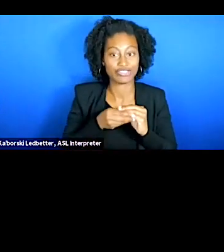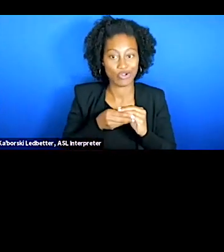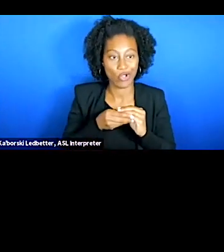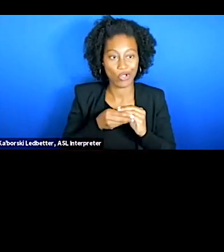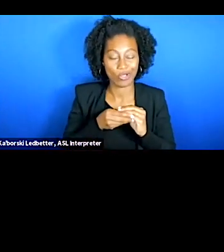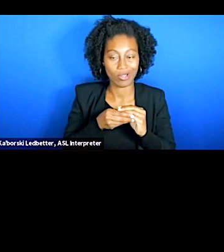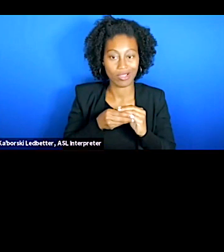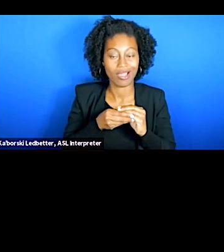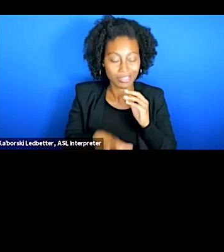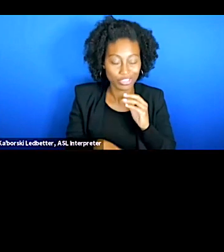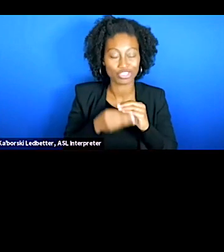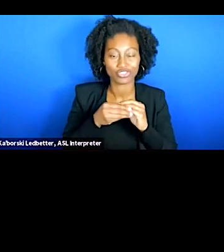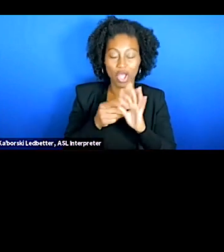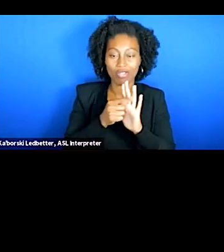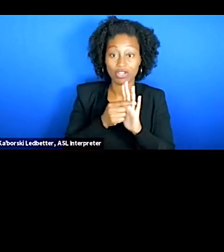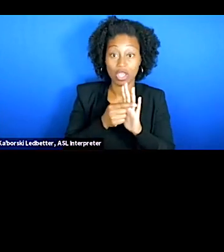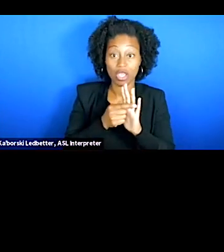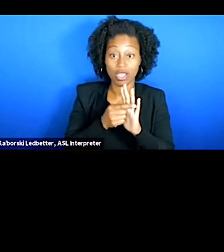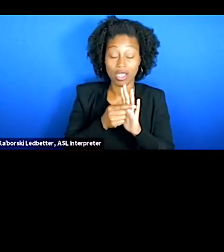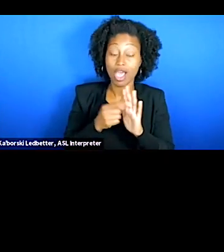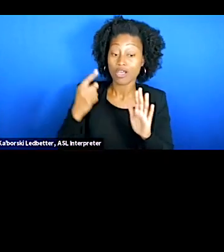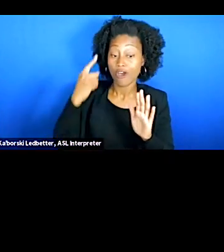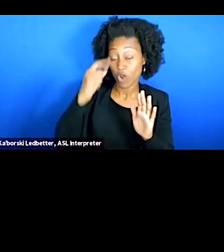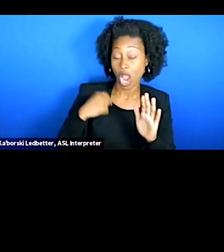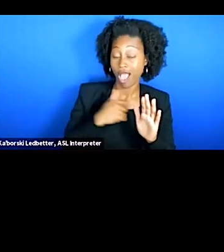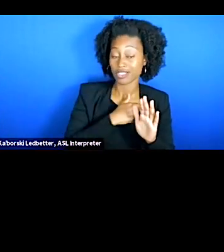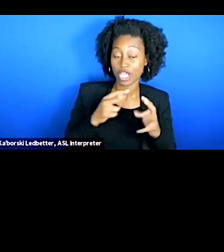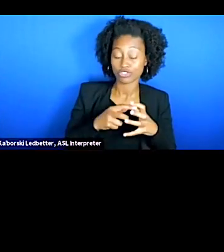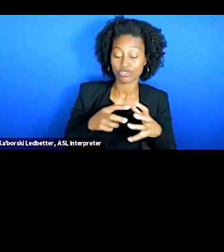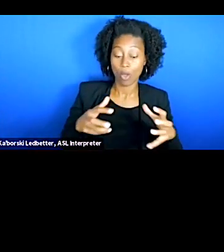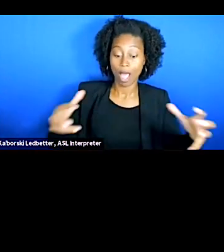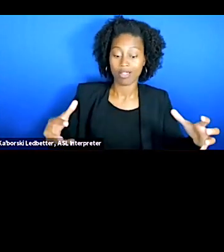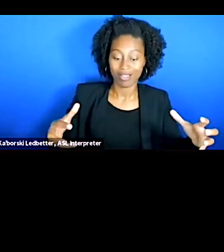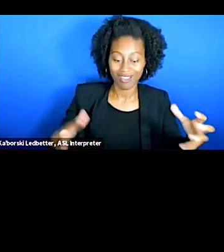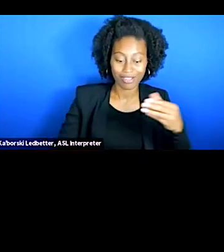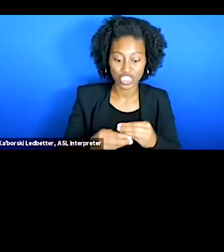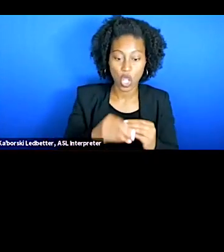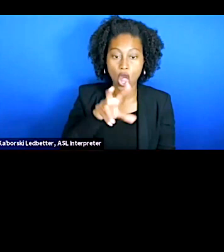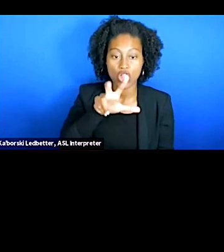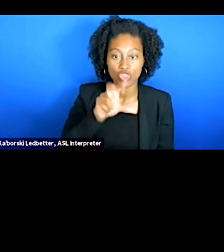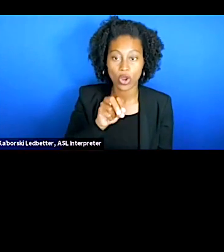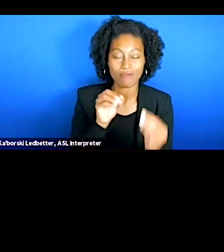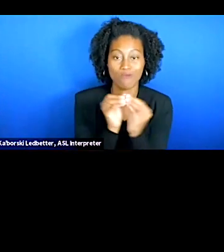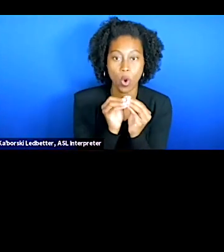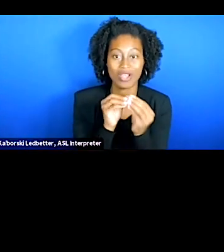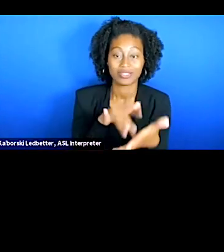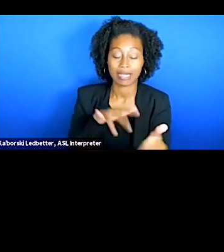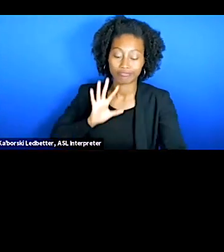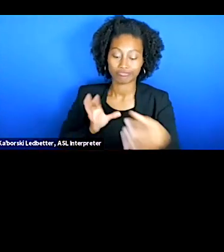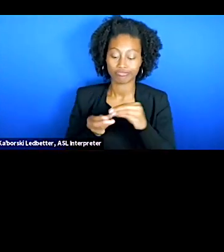In our case, snowballing produced an additional 30 studies. So we had a total